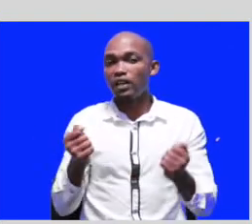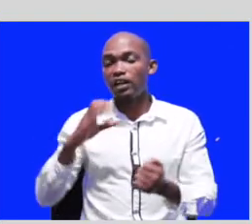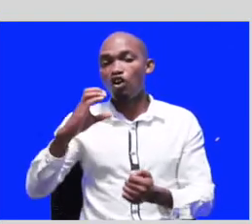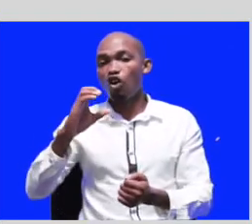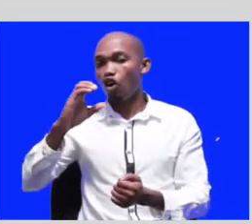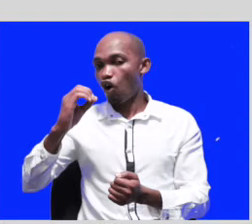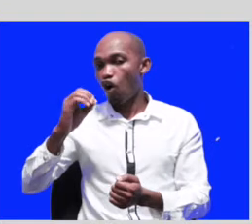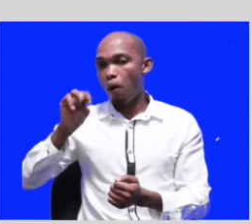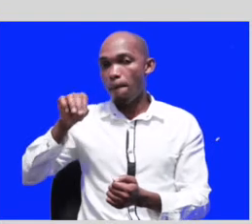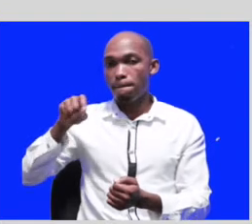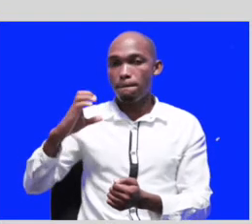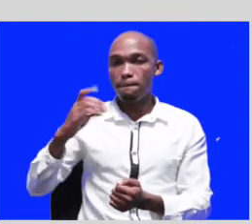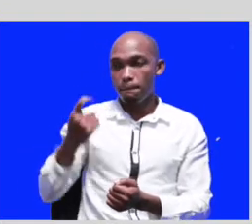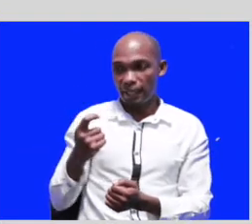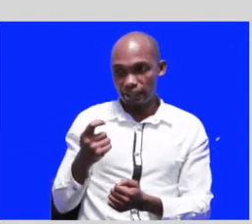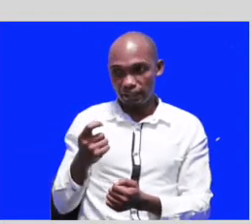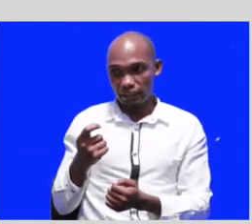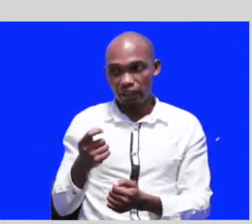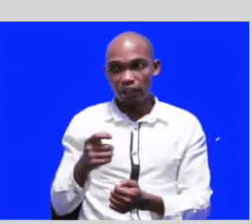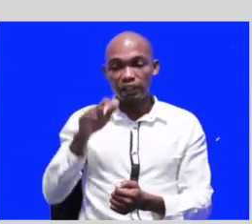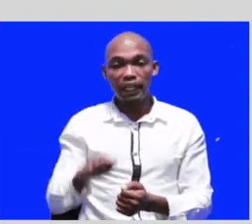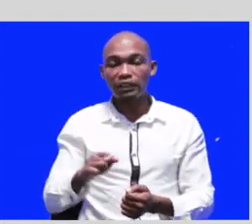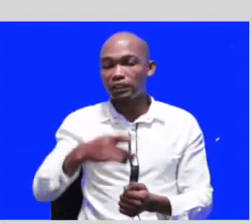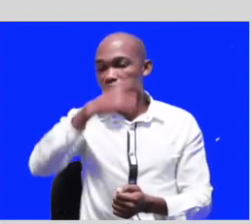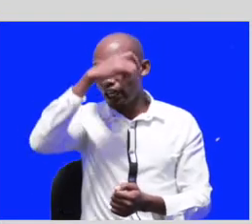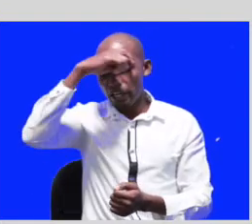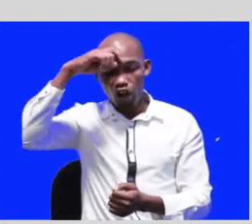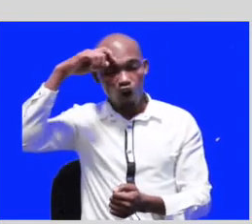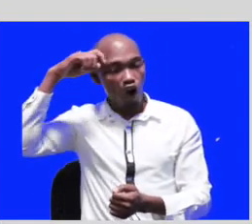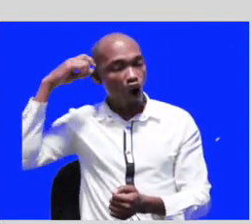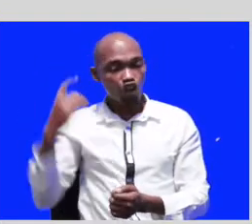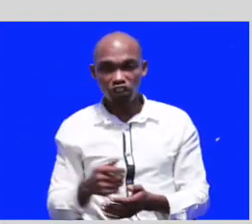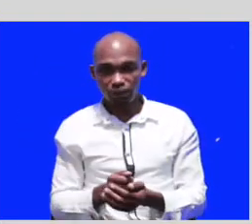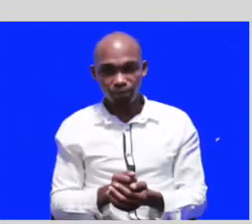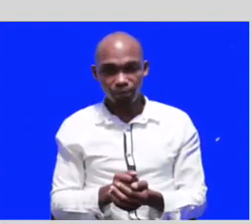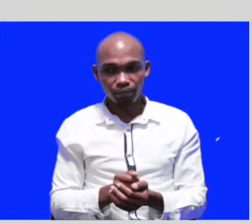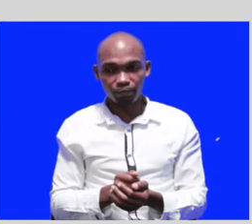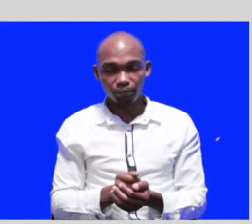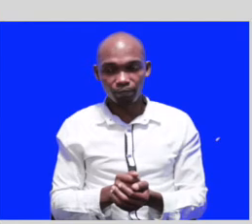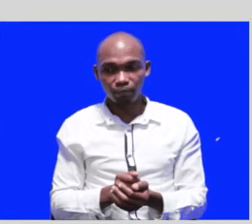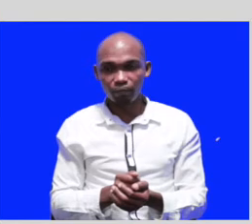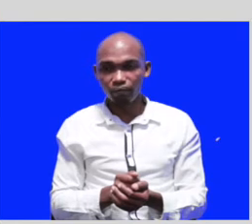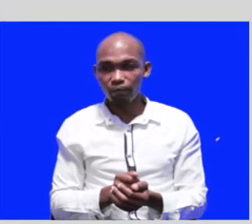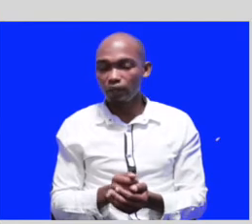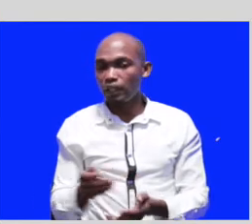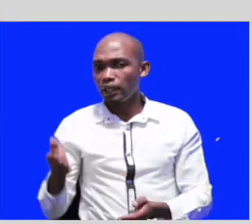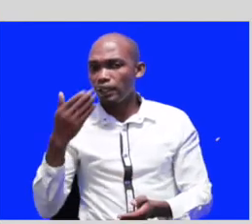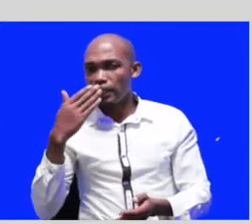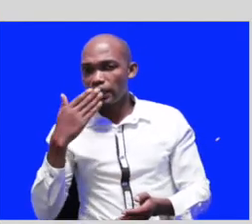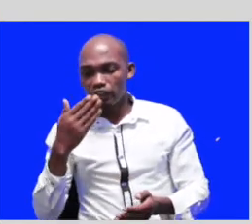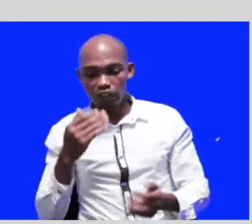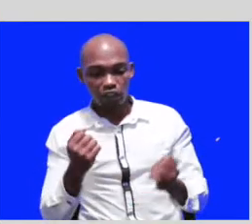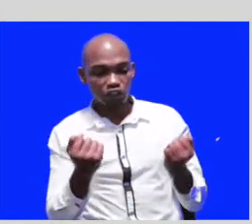the universe created conditions like high ultraviolet radiation and high temperatures. The